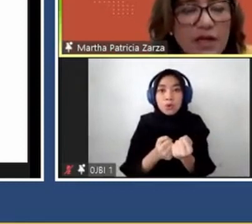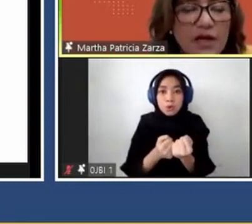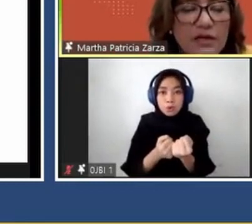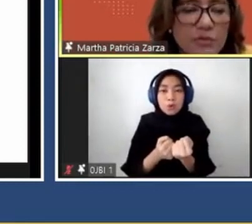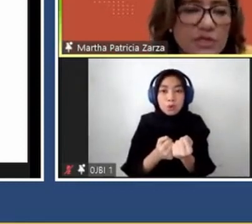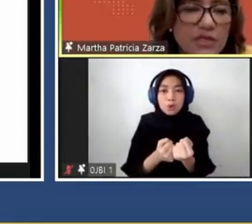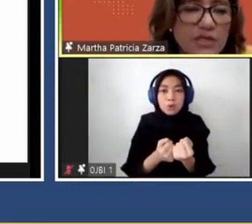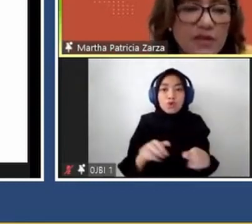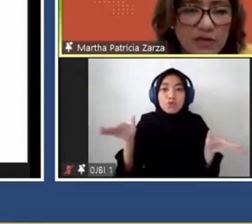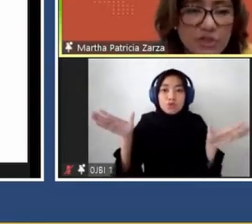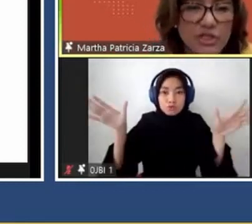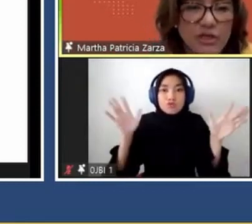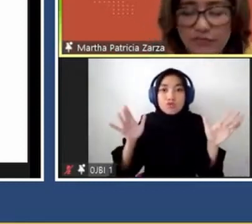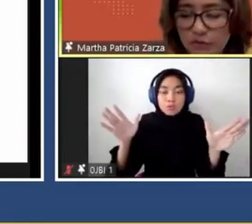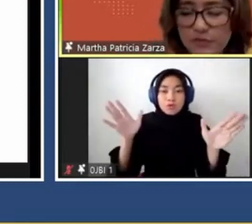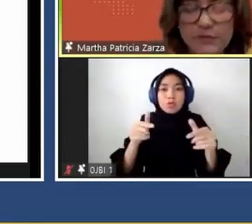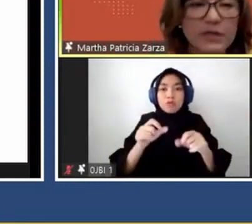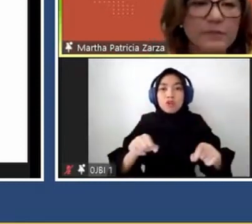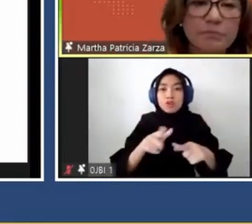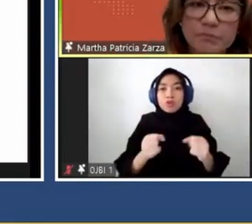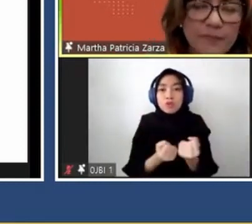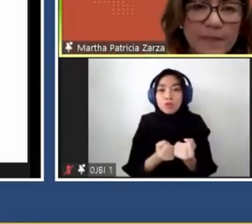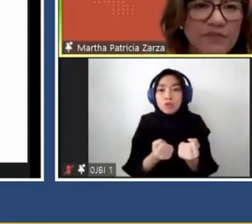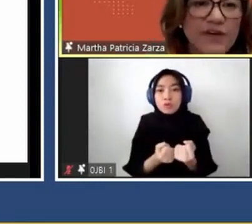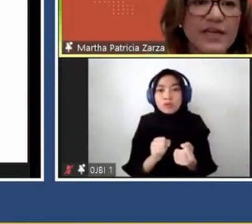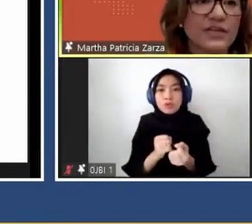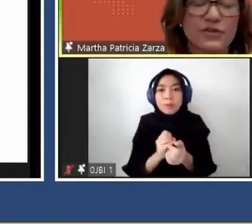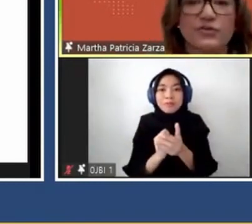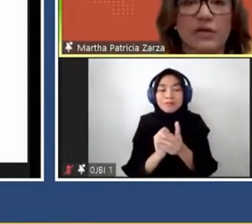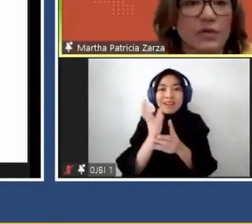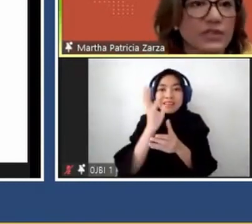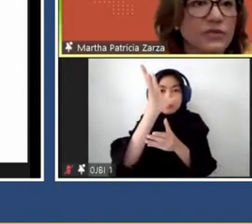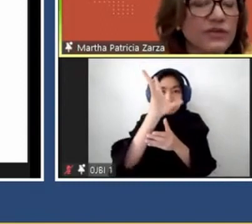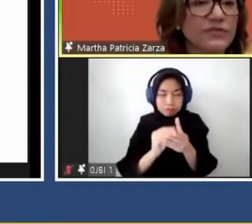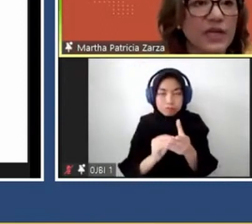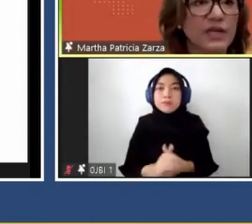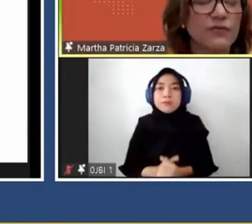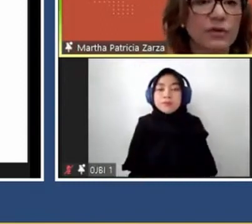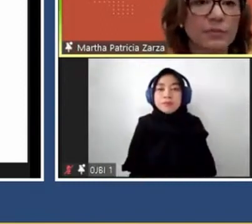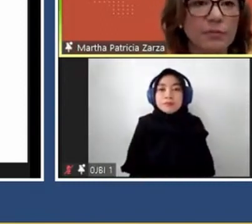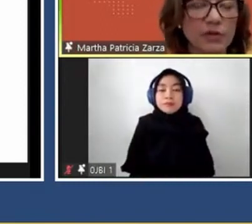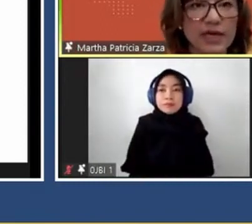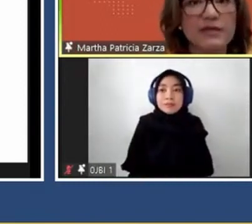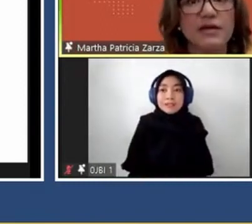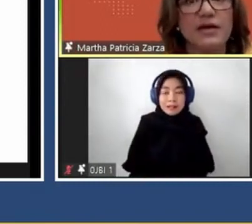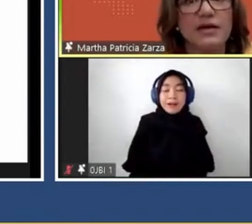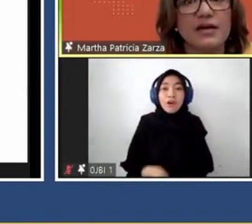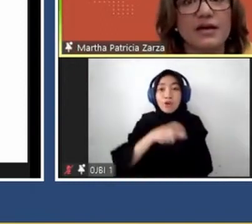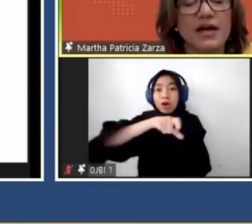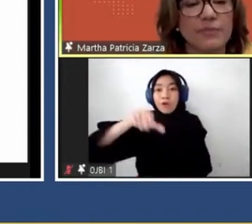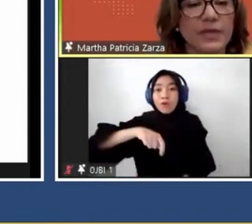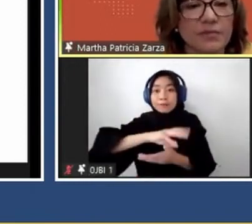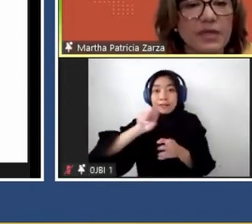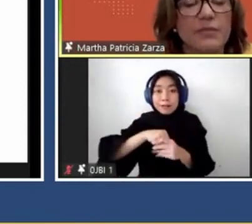live, and obviously the reduction of fumes. And finally, I wanted to give credit of all the people